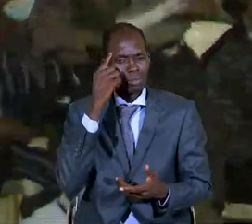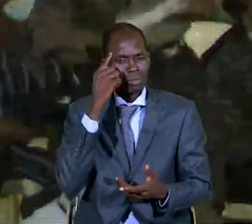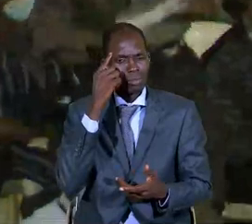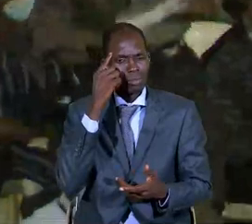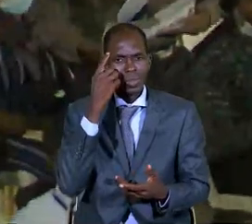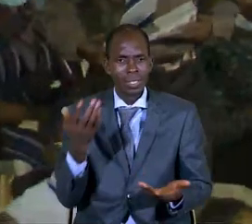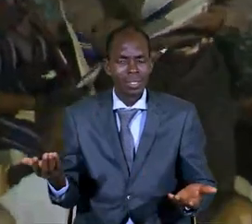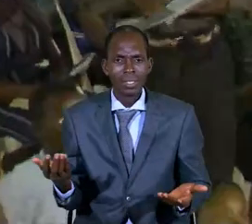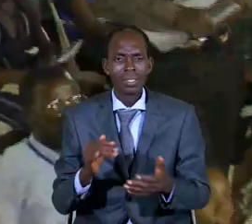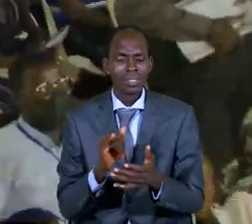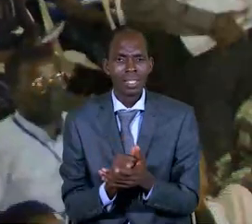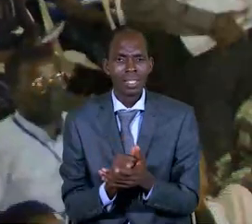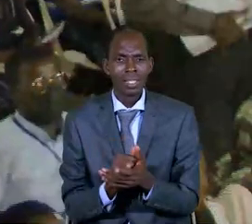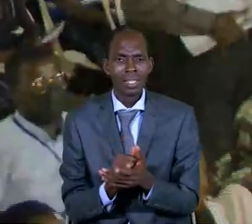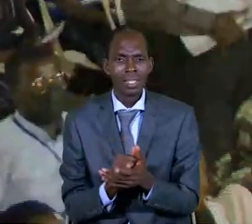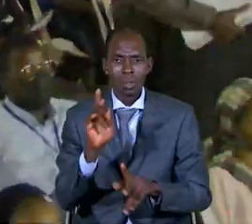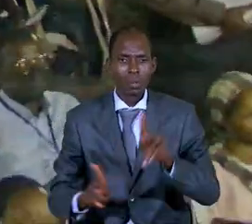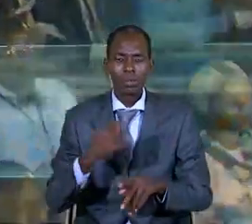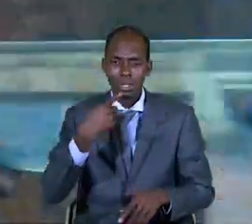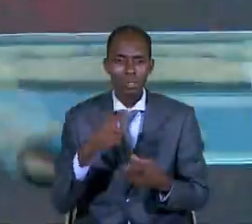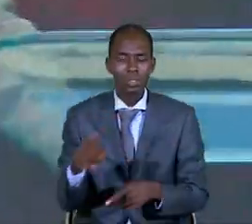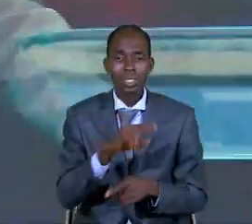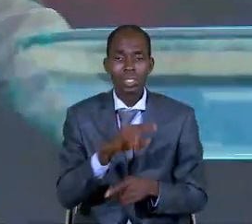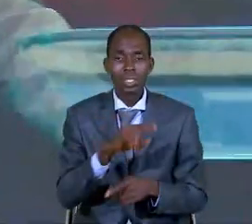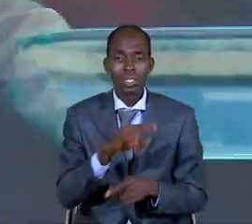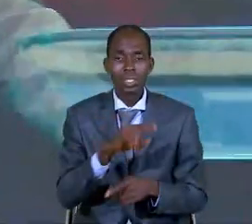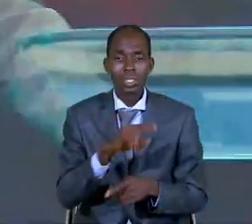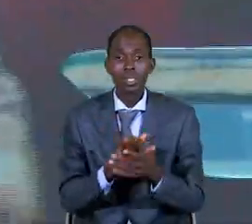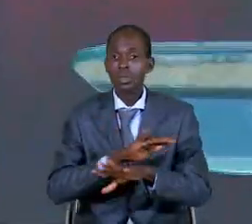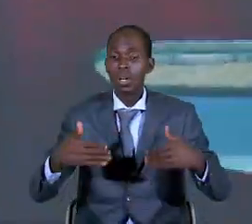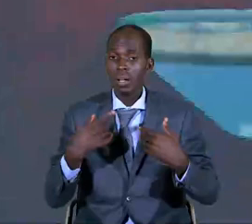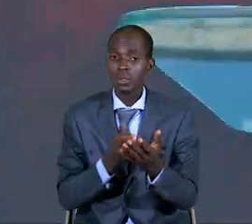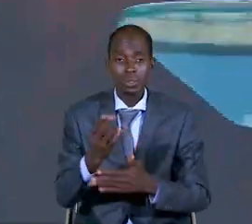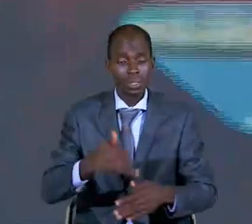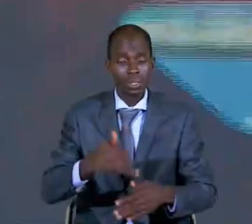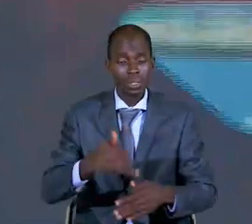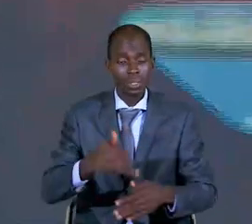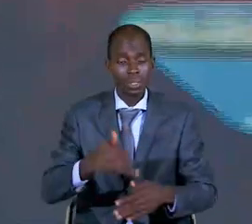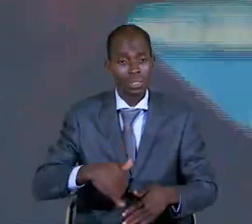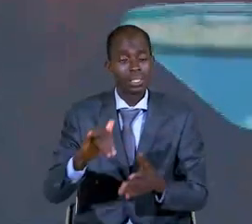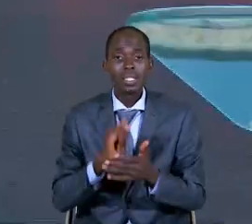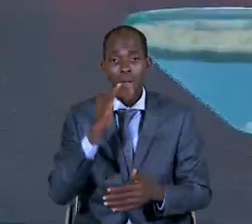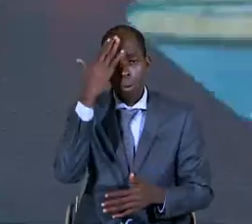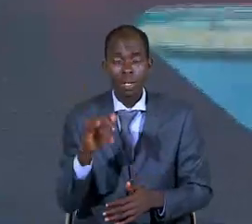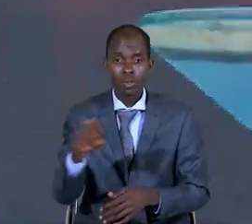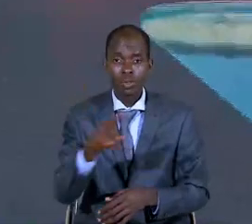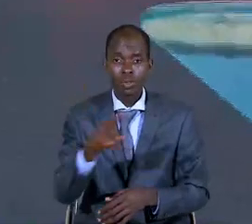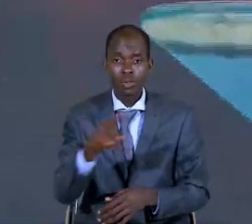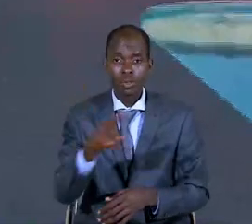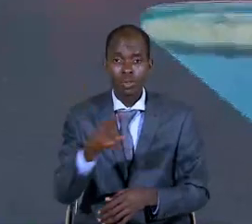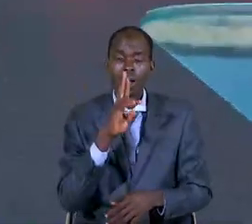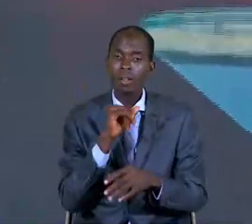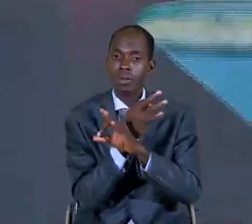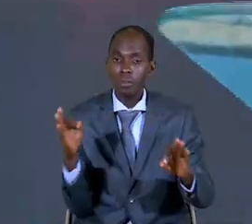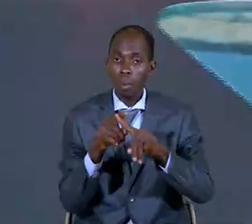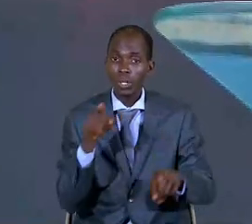religious people being told, you don't have the truth yet? That's why you are not free. But ye